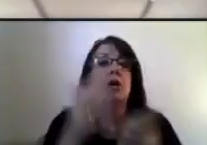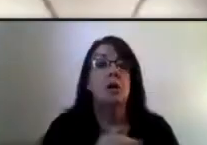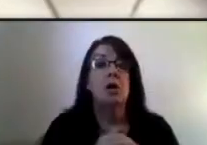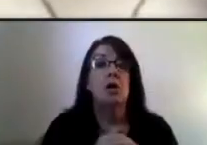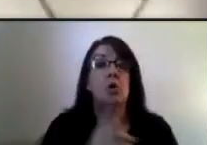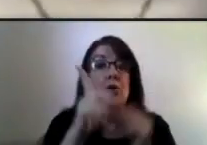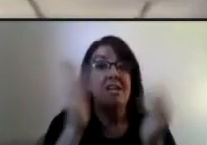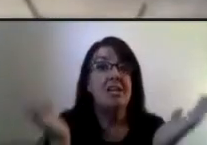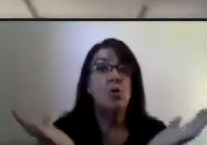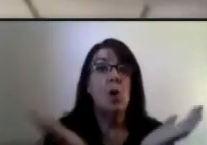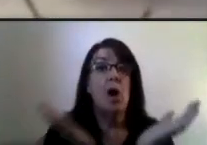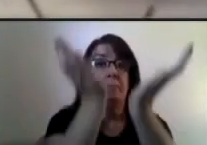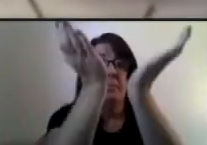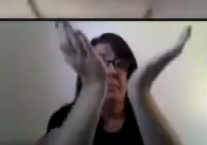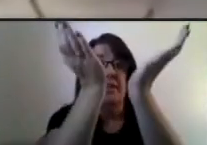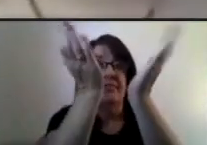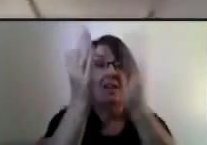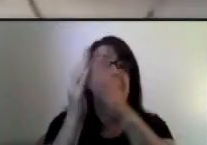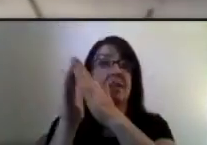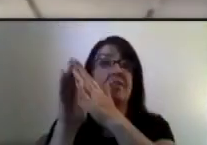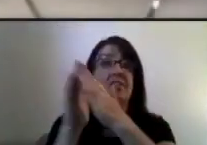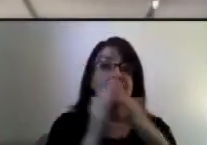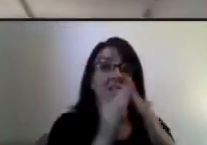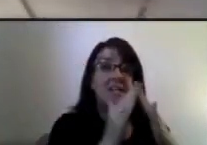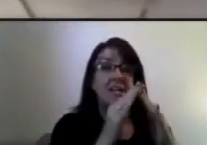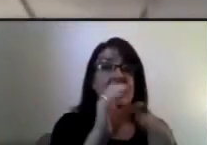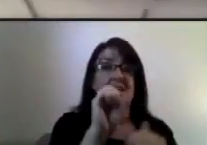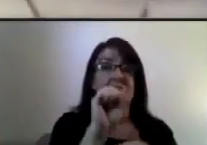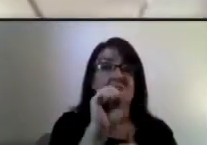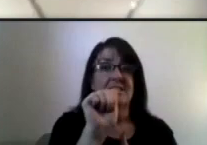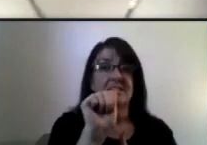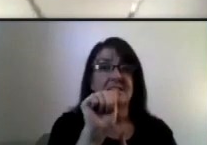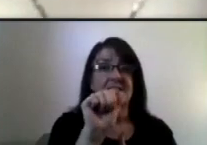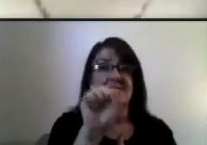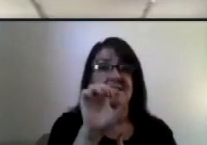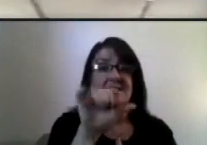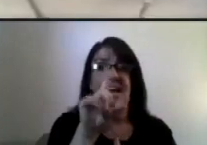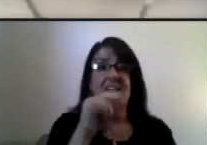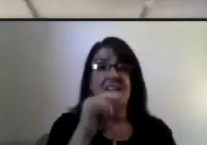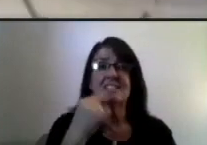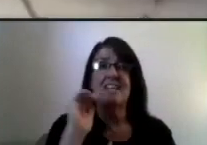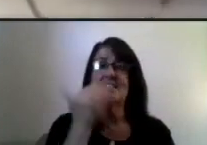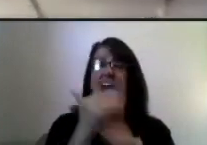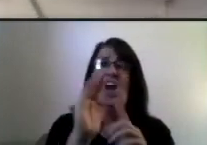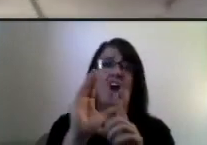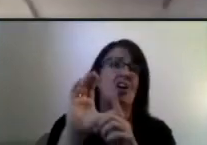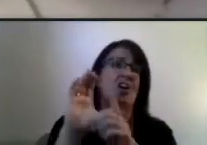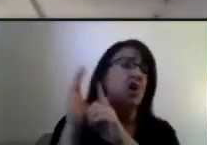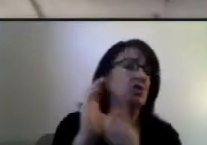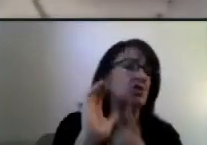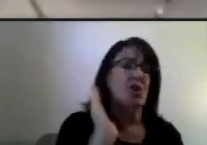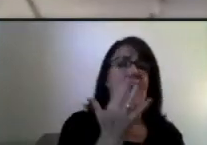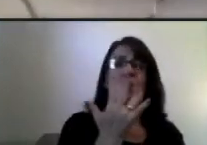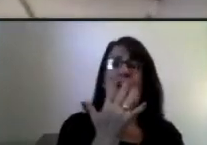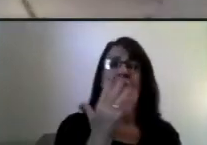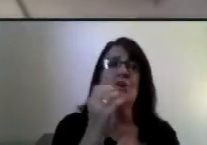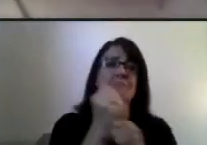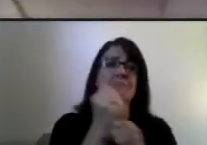uplift the city, like we Sadie had mentioned, our cultures, our colors make this city of Detroit what it is today. So we wanna be